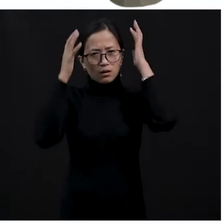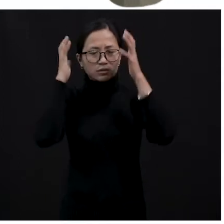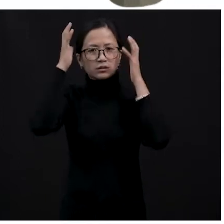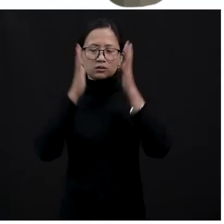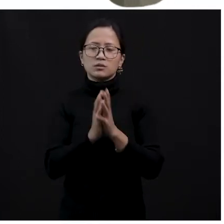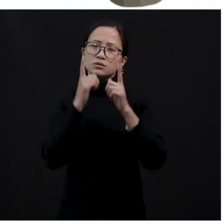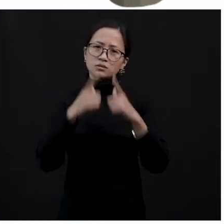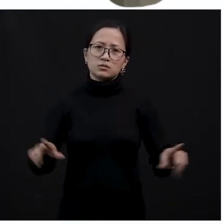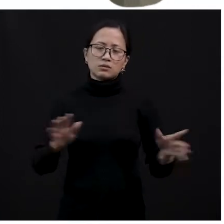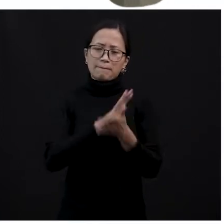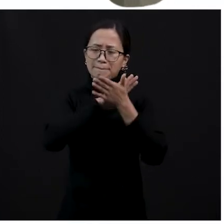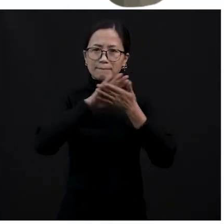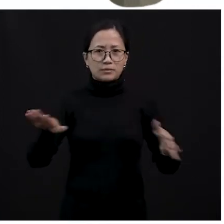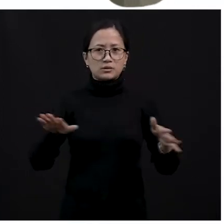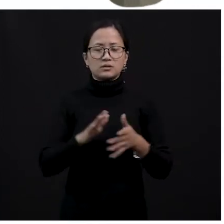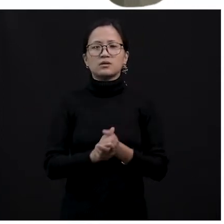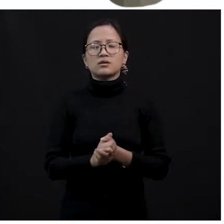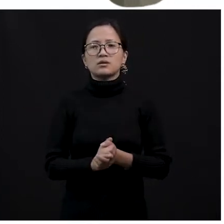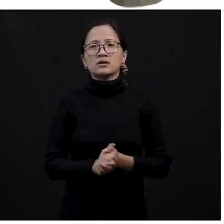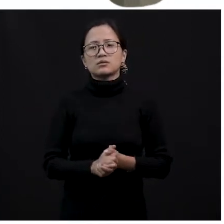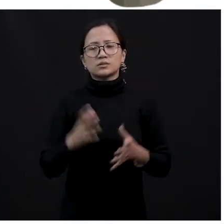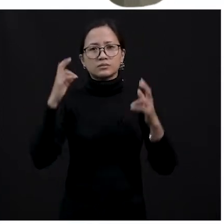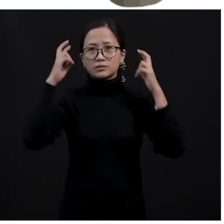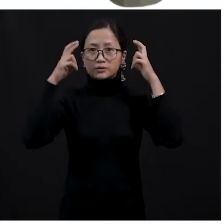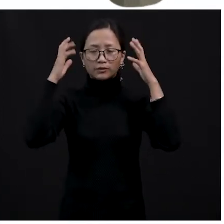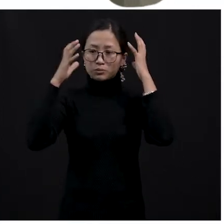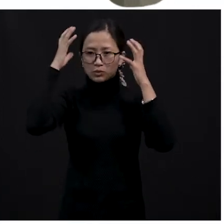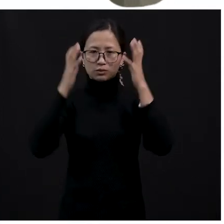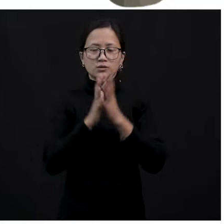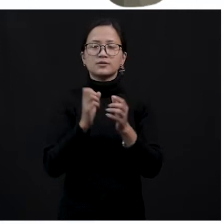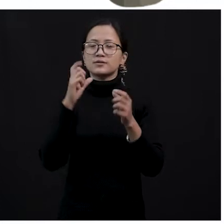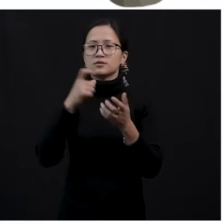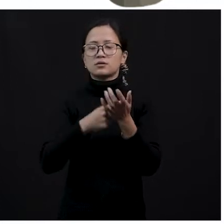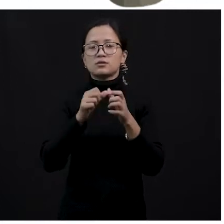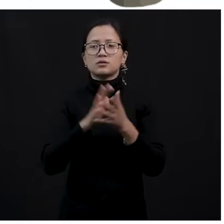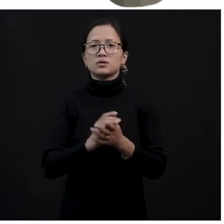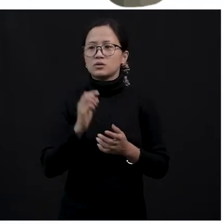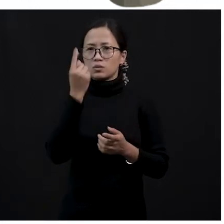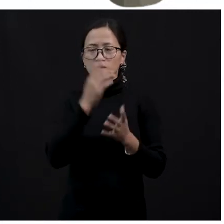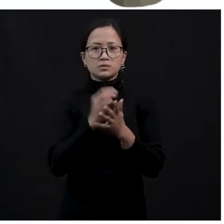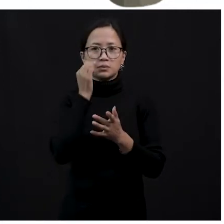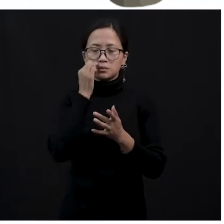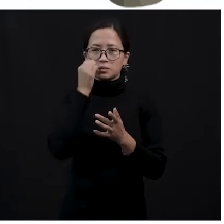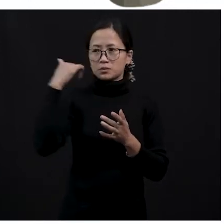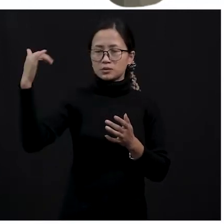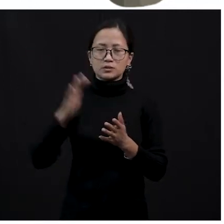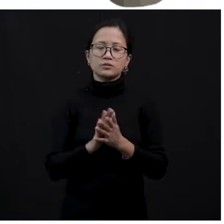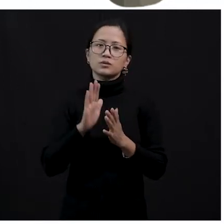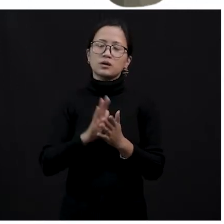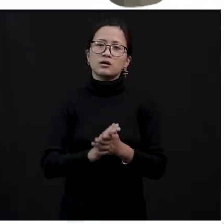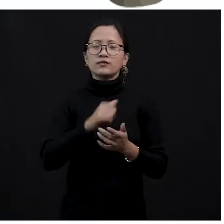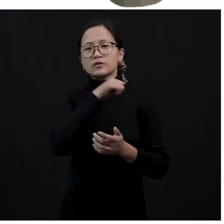have lost my mind completely. I'm sure I'm going crazy. Remember, he has only one brother who also died of